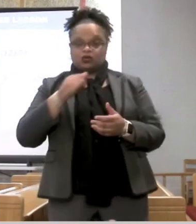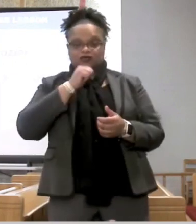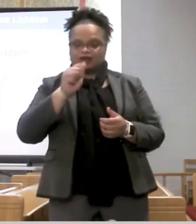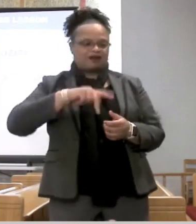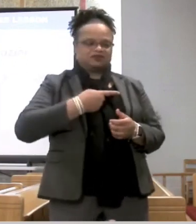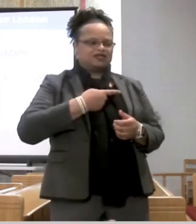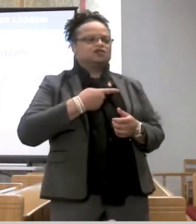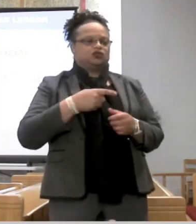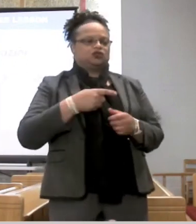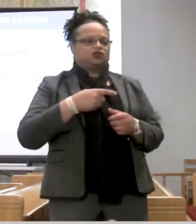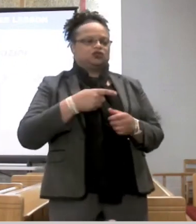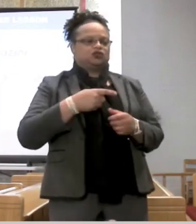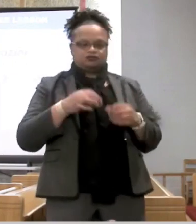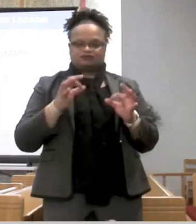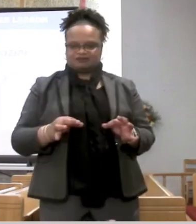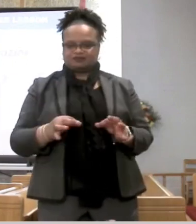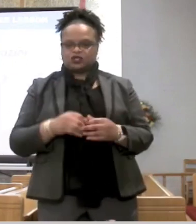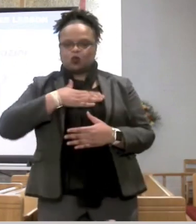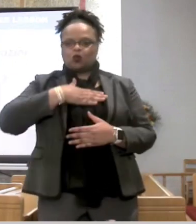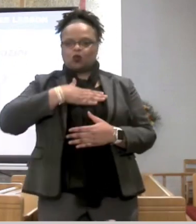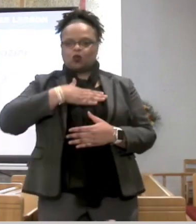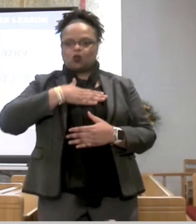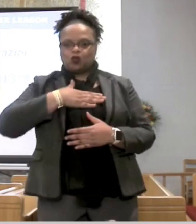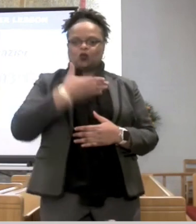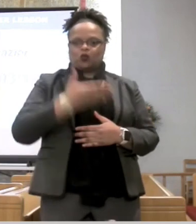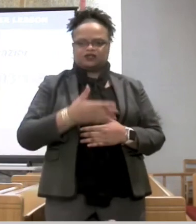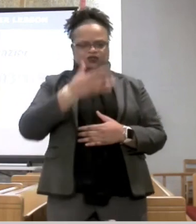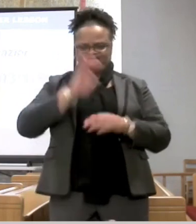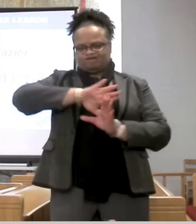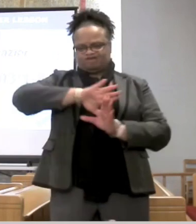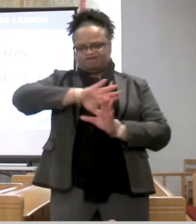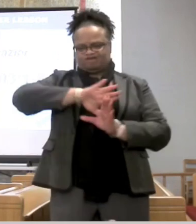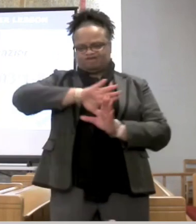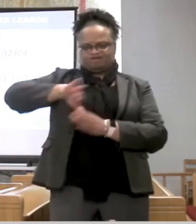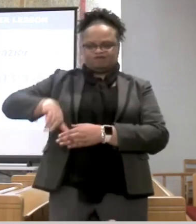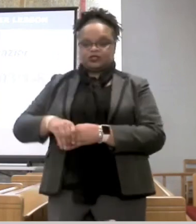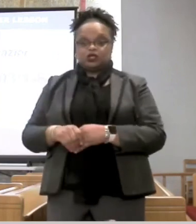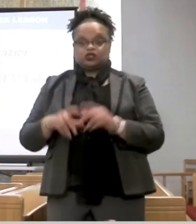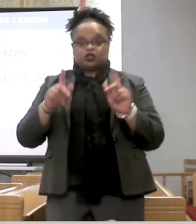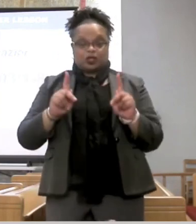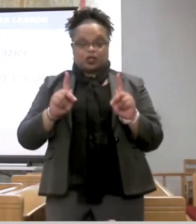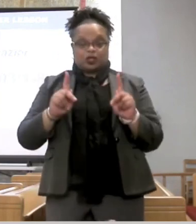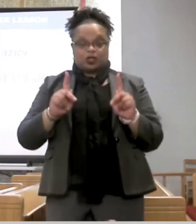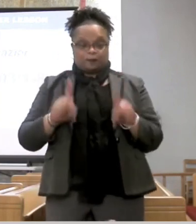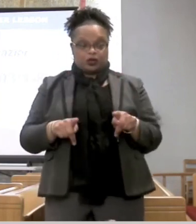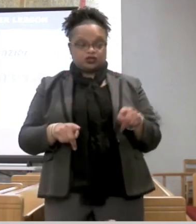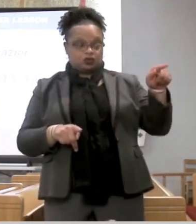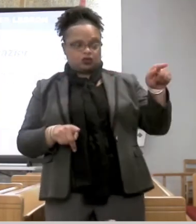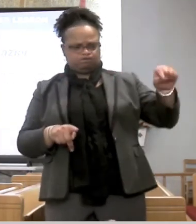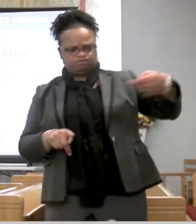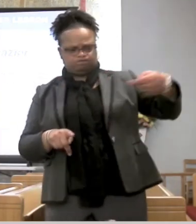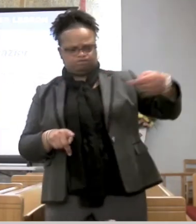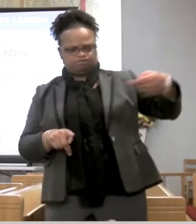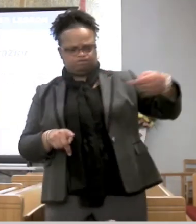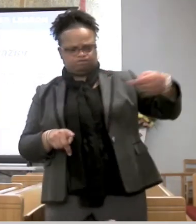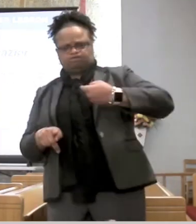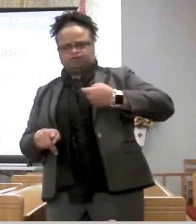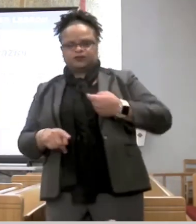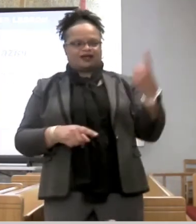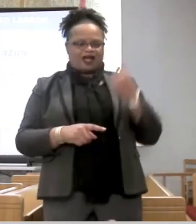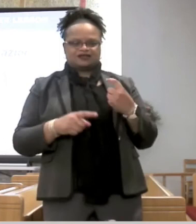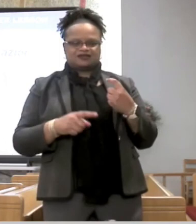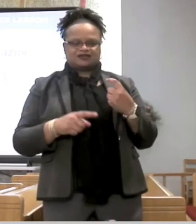forgiven, disposition or willingness to forgive. It becomes the one who has offended the other to ask for forgiveness, and for the